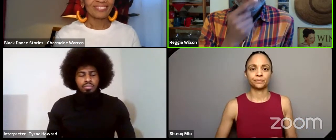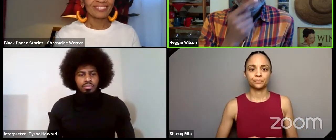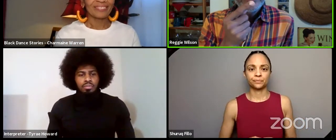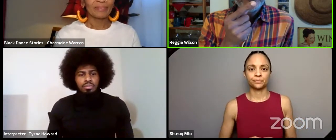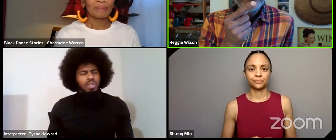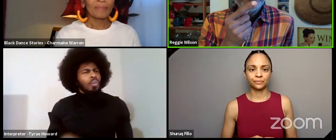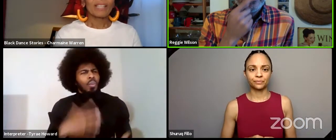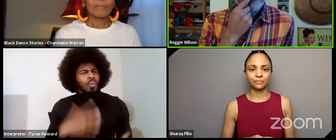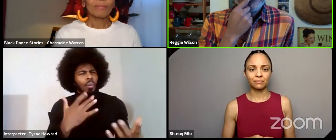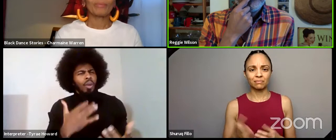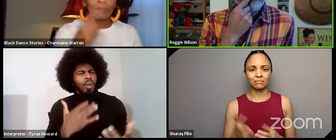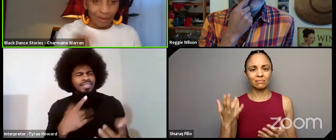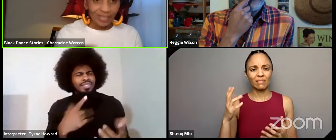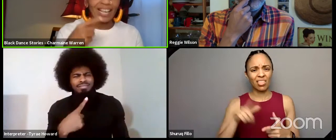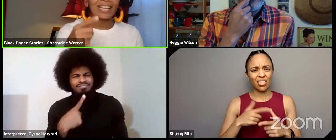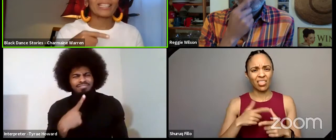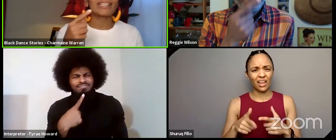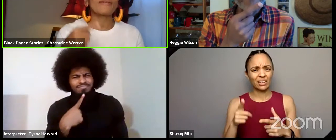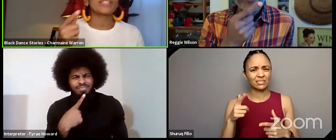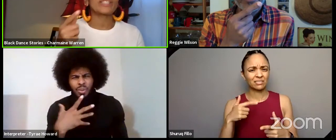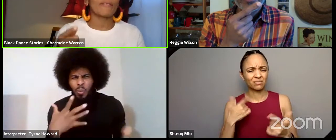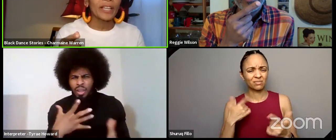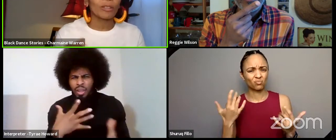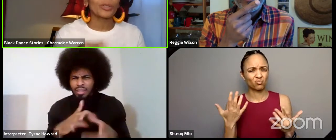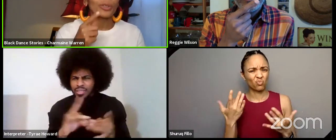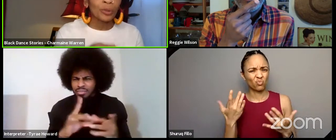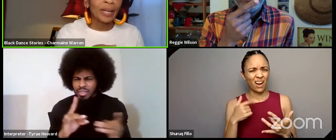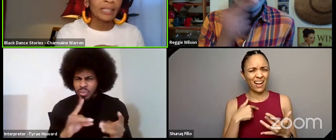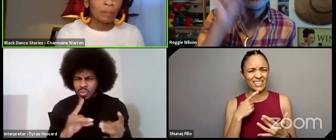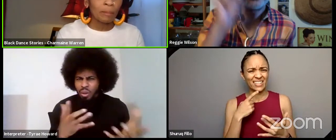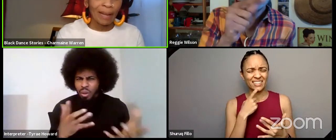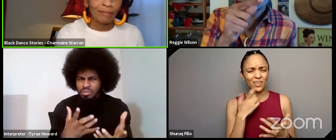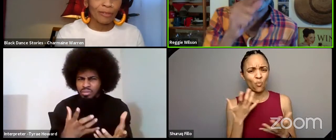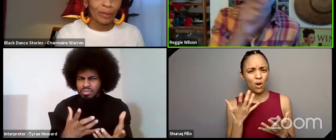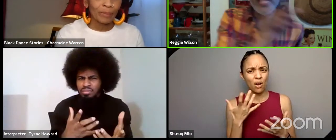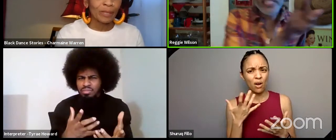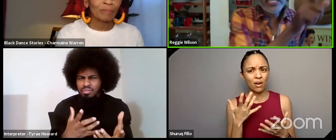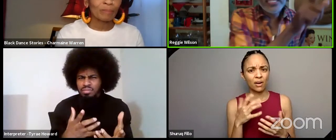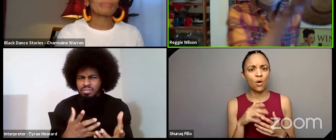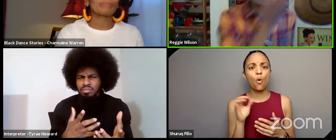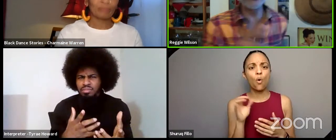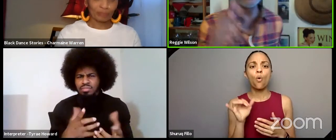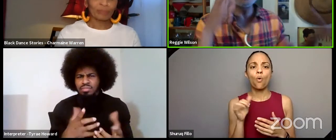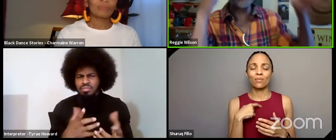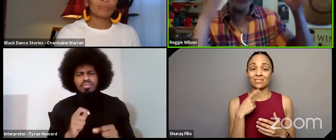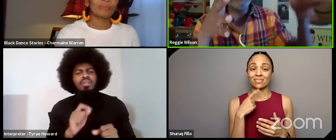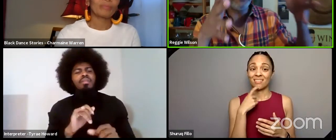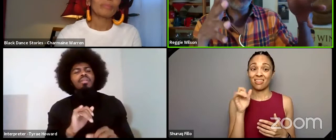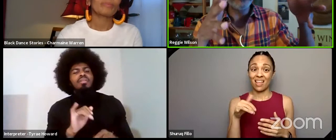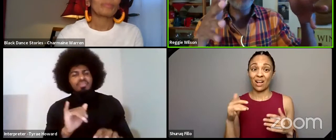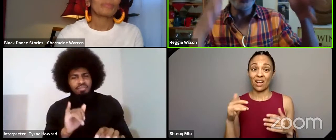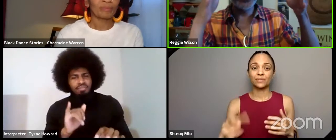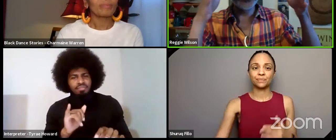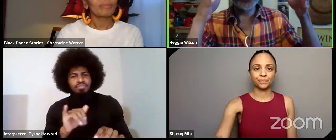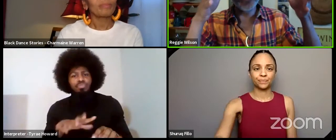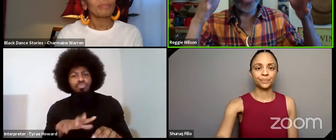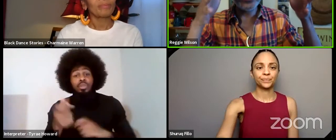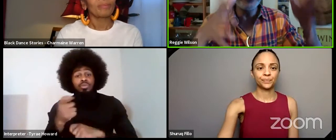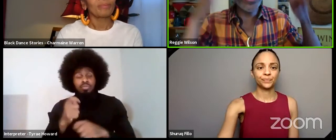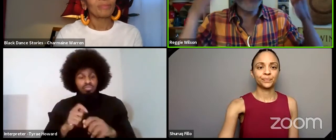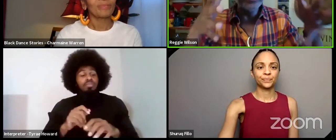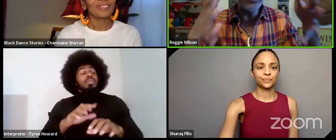wait, what was I saying? I was saying that now it's a film. You curated the platform. Well, I'm trying to get to that. So it was this platform, and it